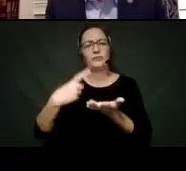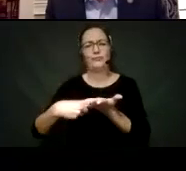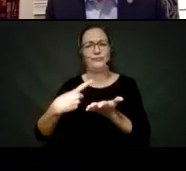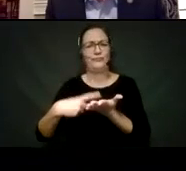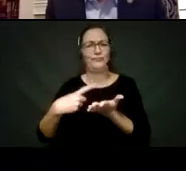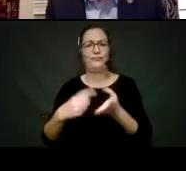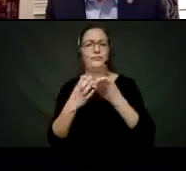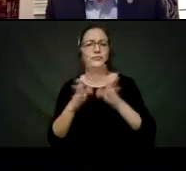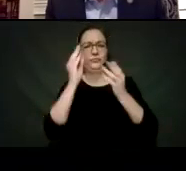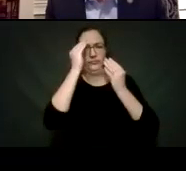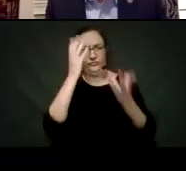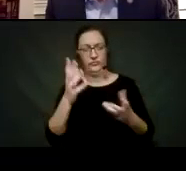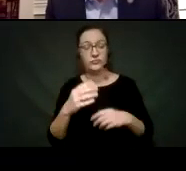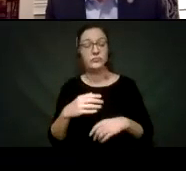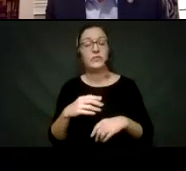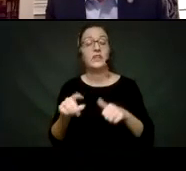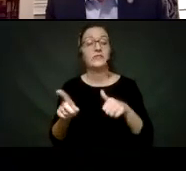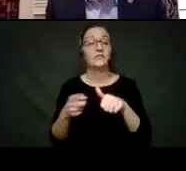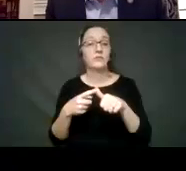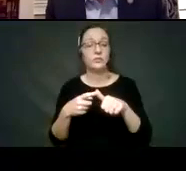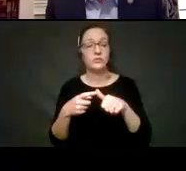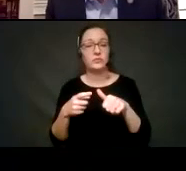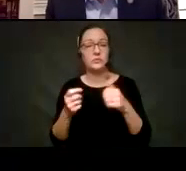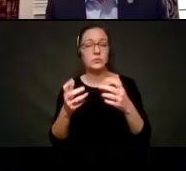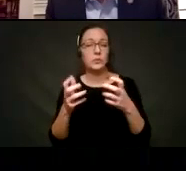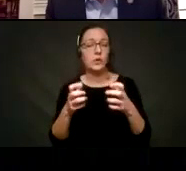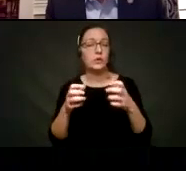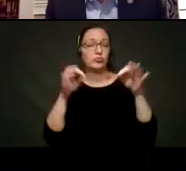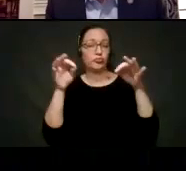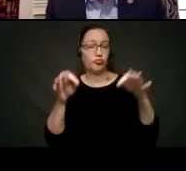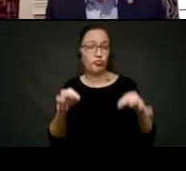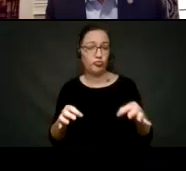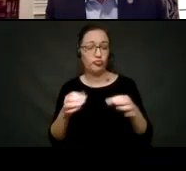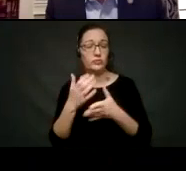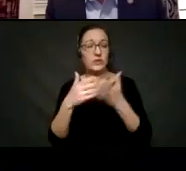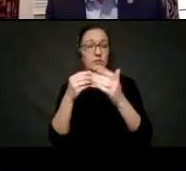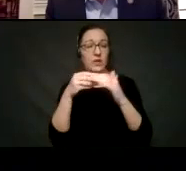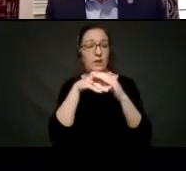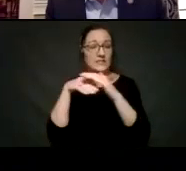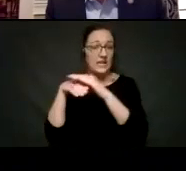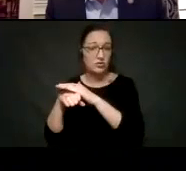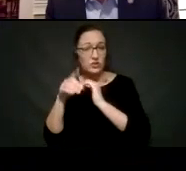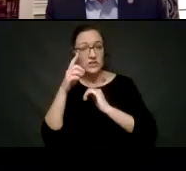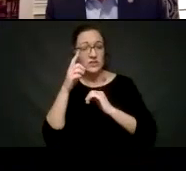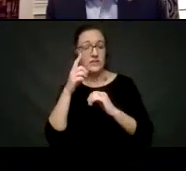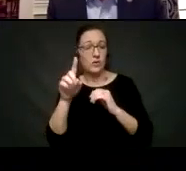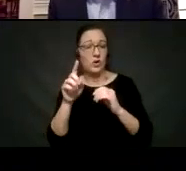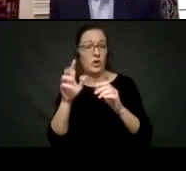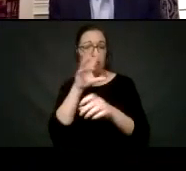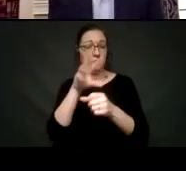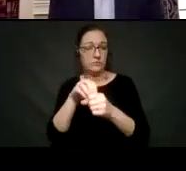housekeeping pieces, and to start, we're going to review some accommodations that we've made for accessibility.